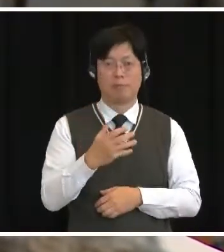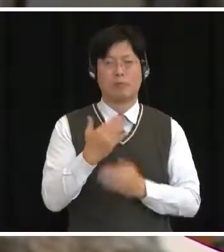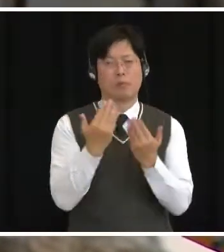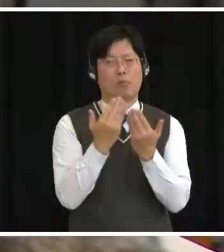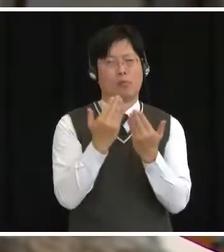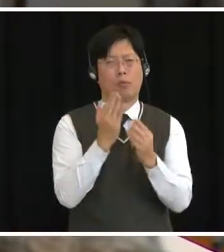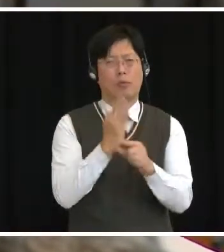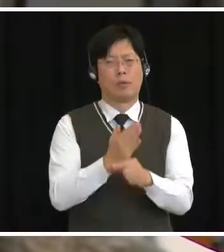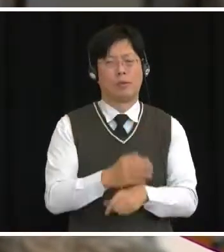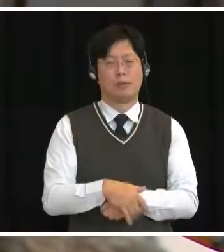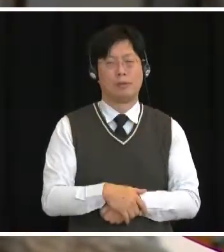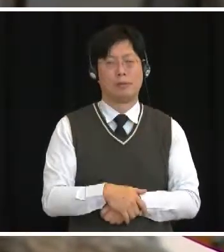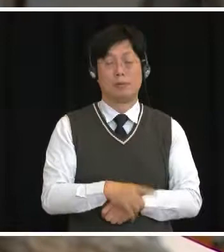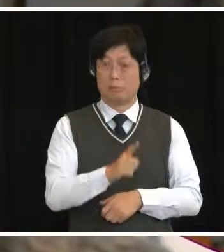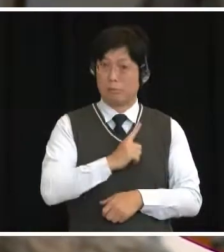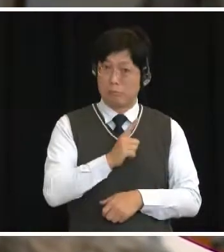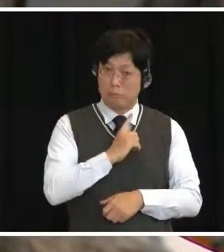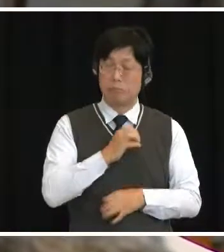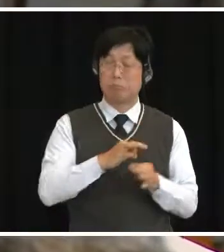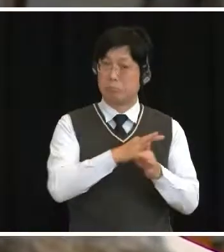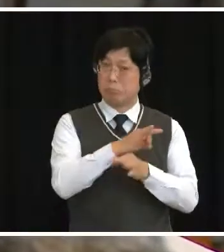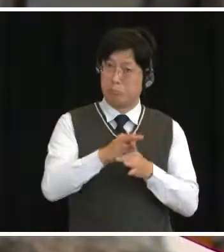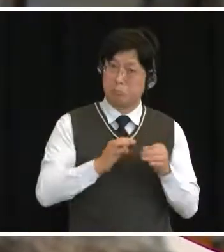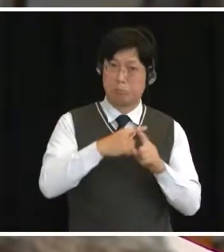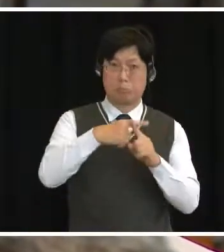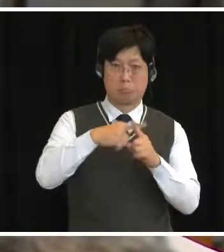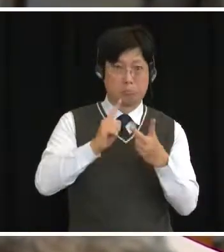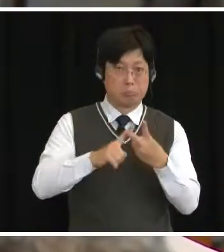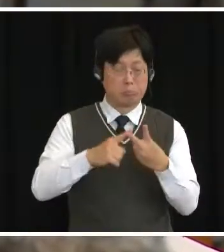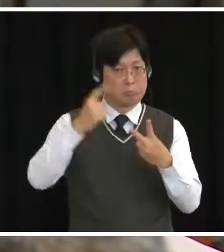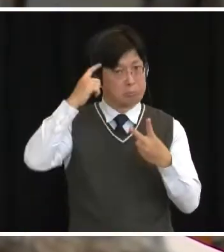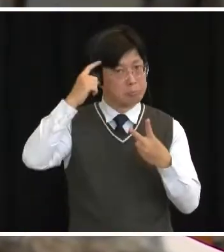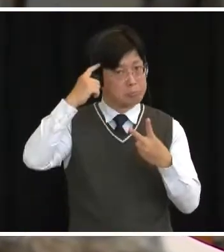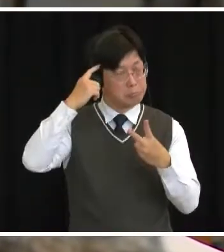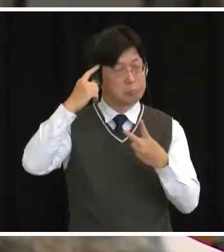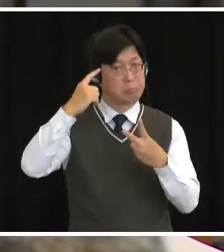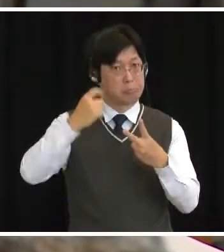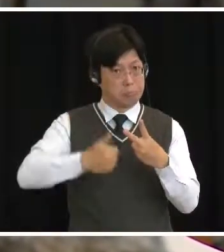different reasons. For children